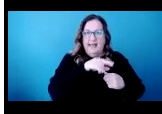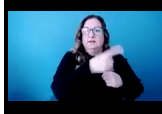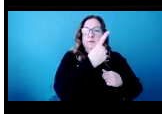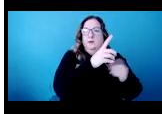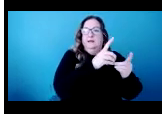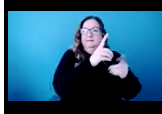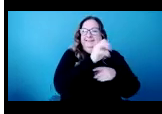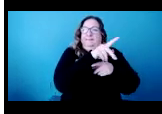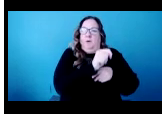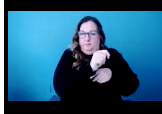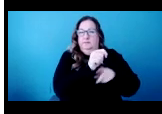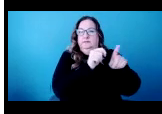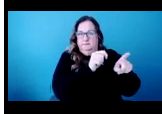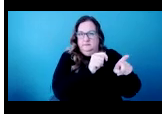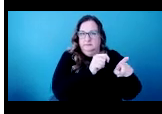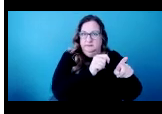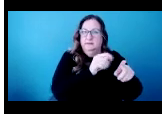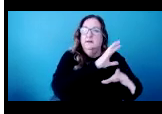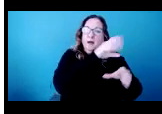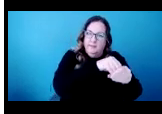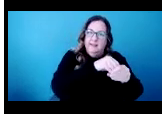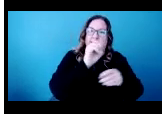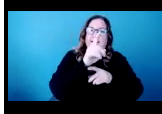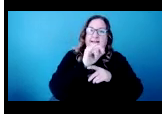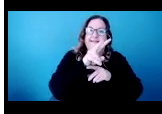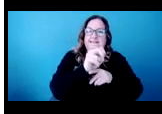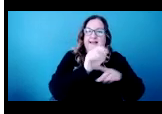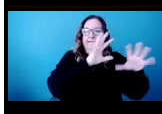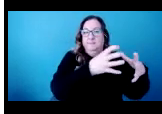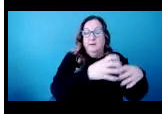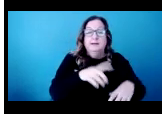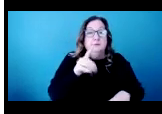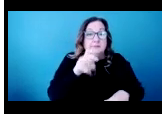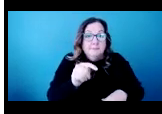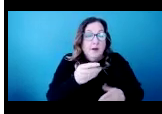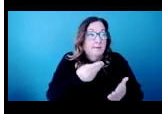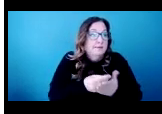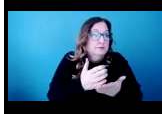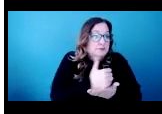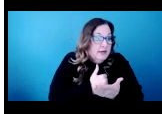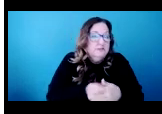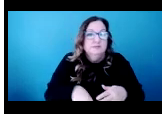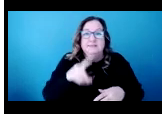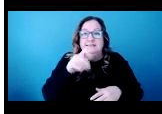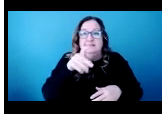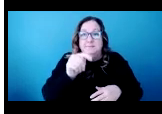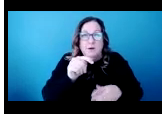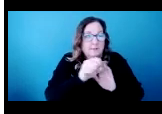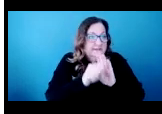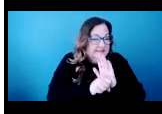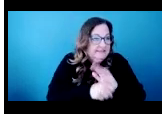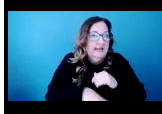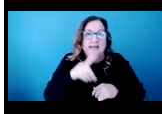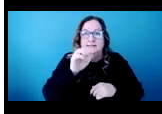executive branch. Anytime you hear like Department of Treasury, Department of State, Department of